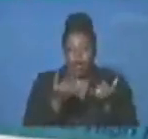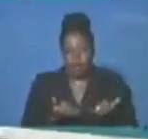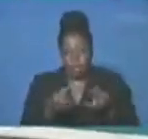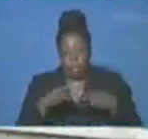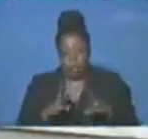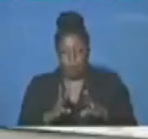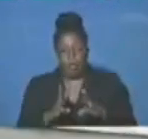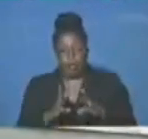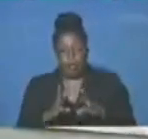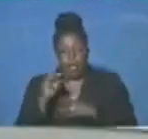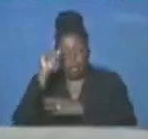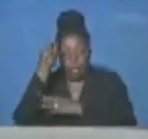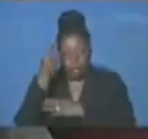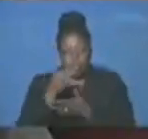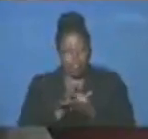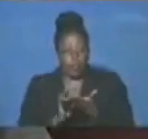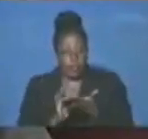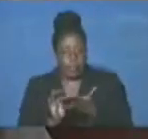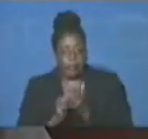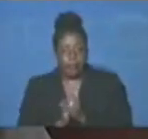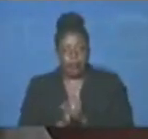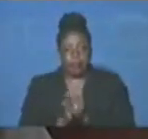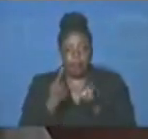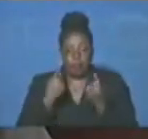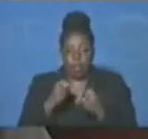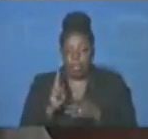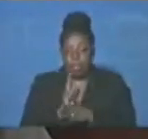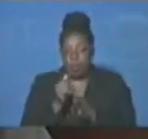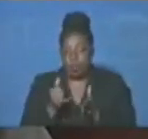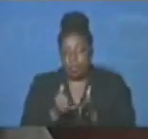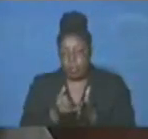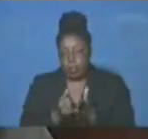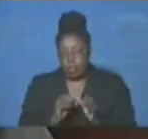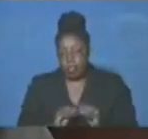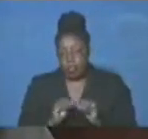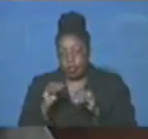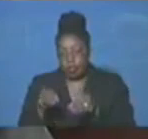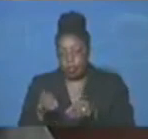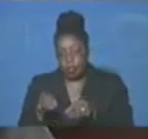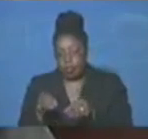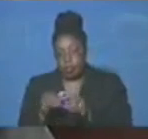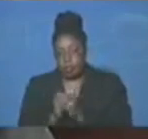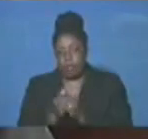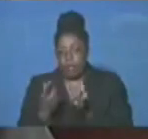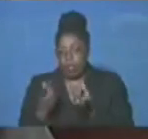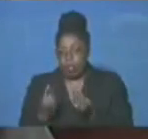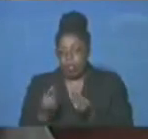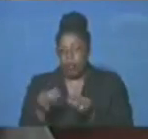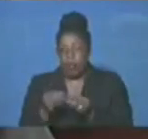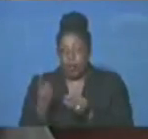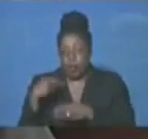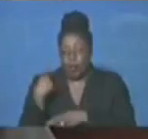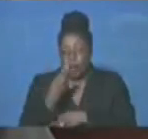is audited. The current software that we're trying to do is a software that we want to input that will even do more for us, that will help us